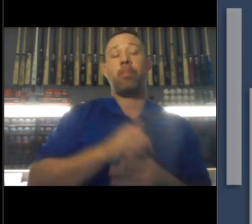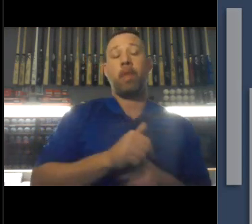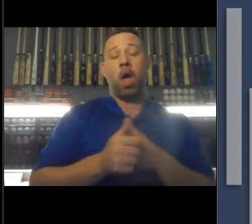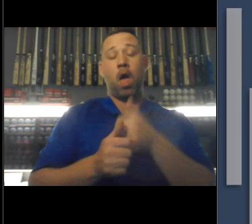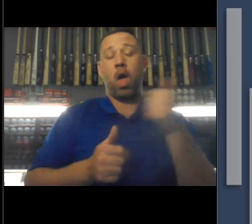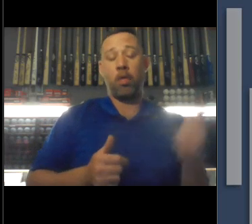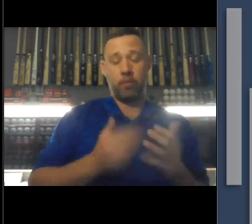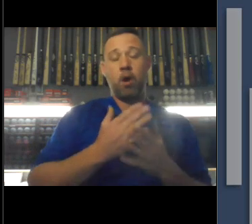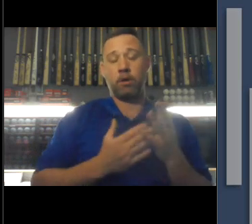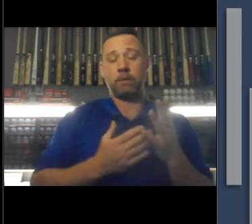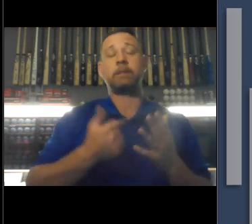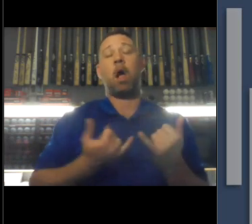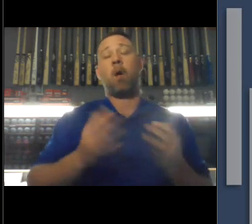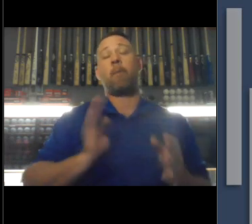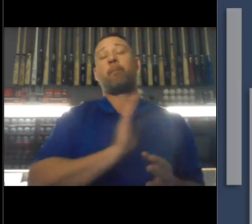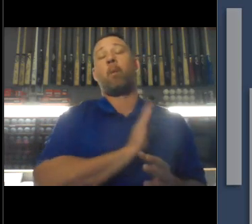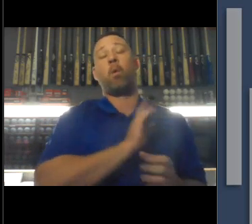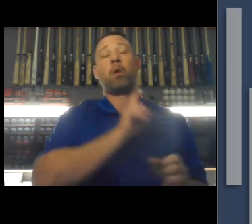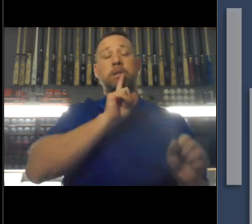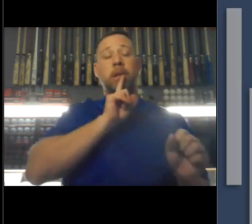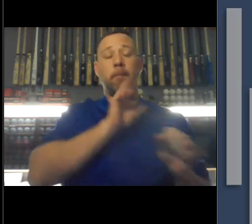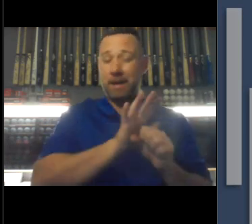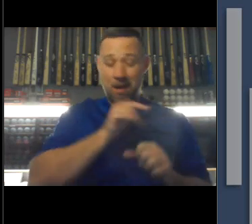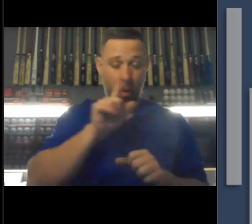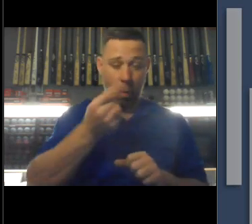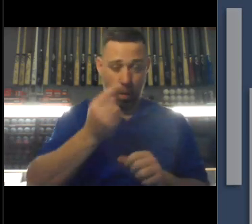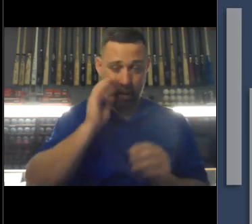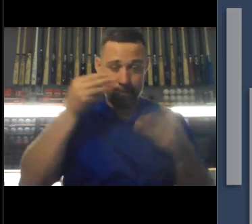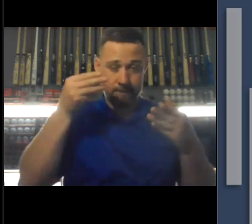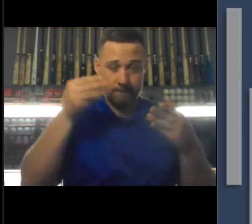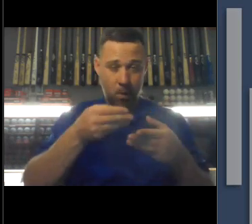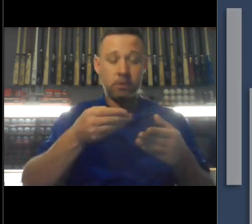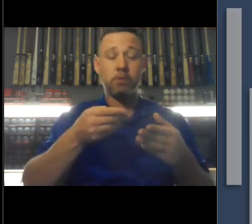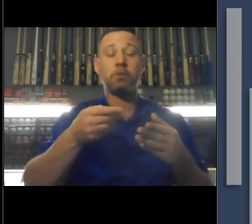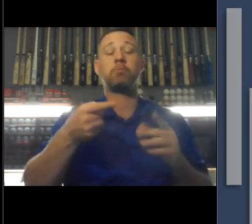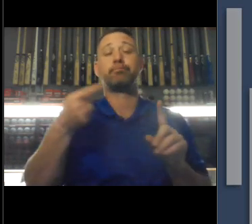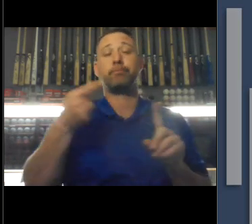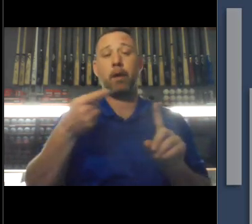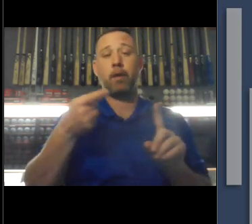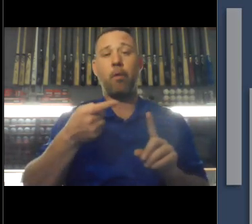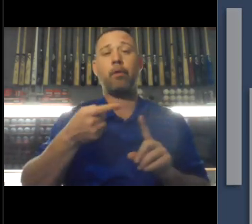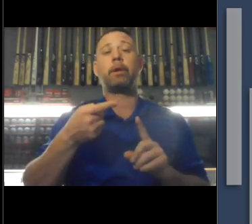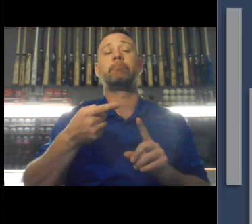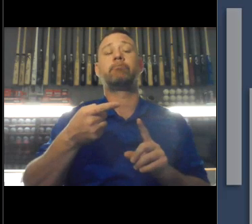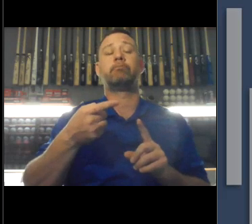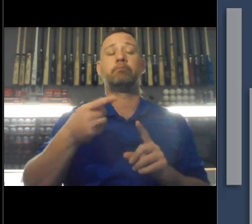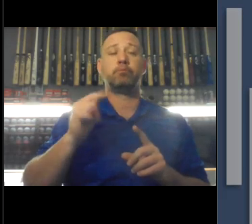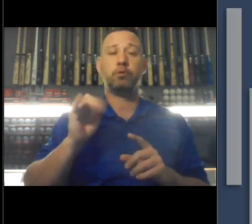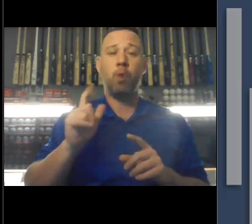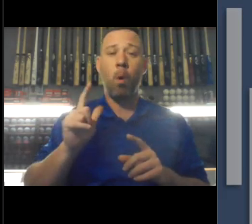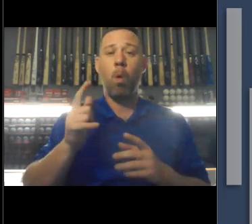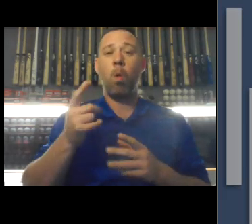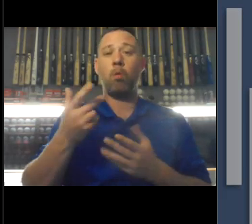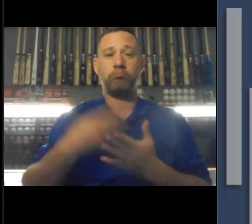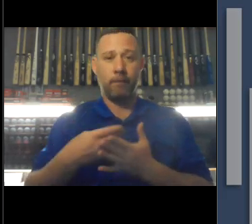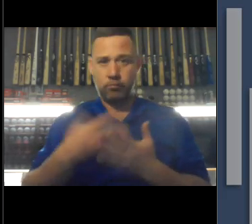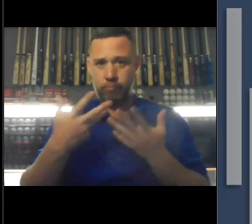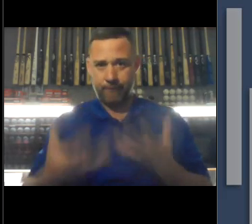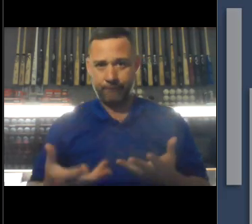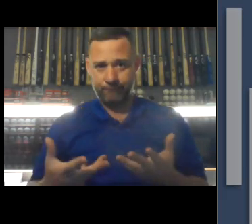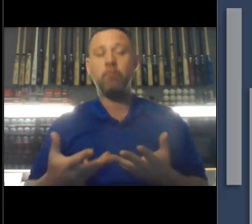has now committed that not only are we going to focus as a priority for excess toll revenue on transit, but also